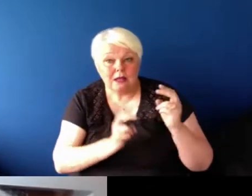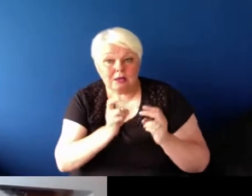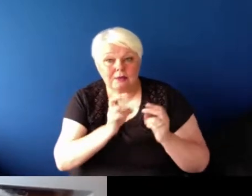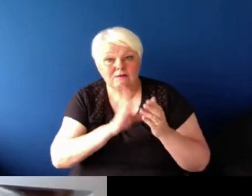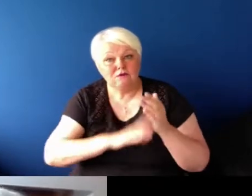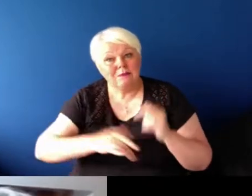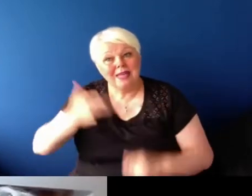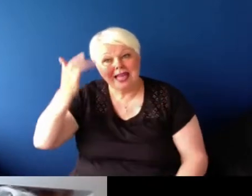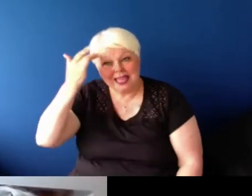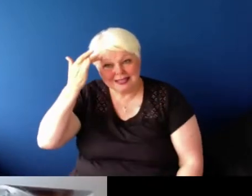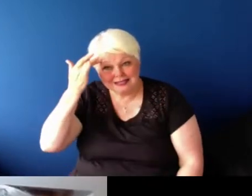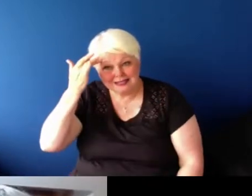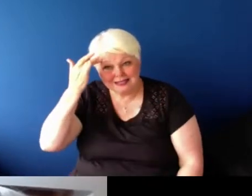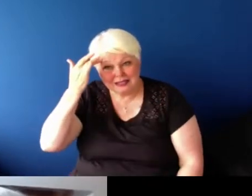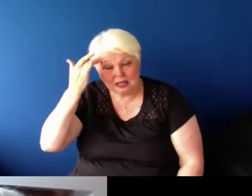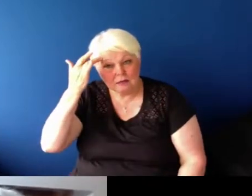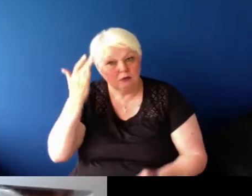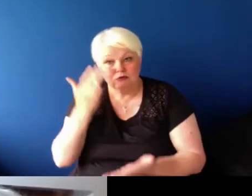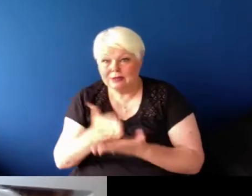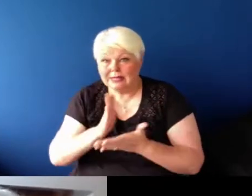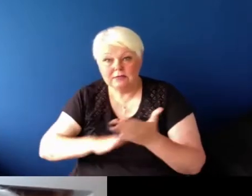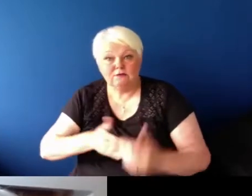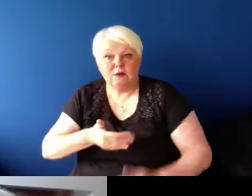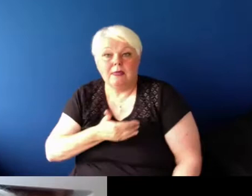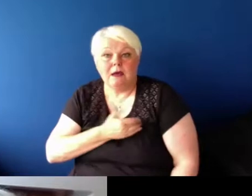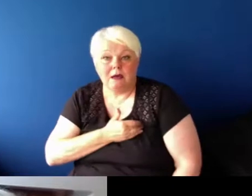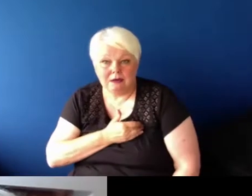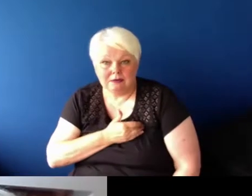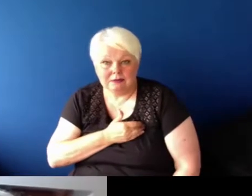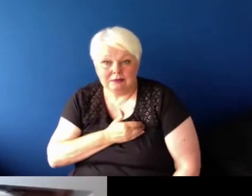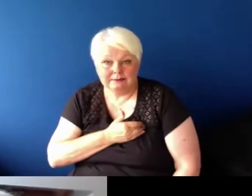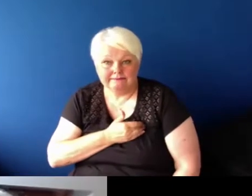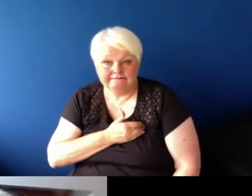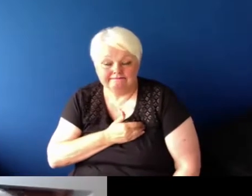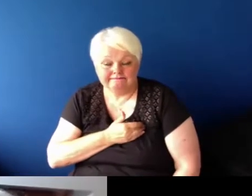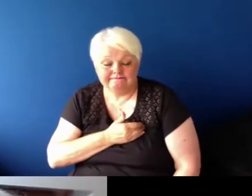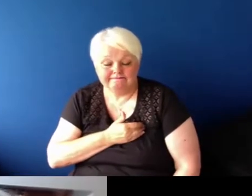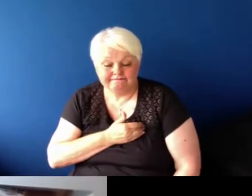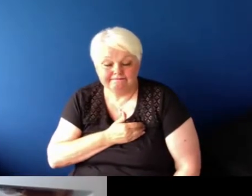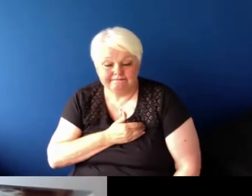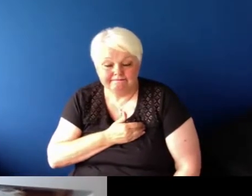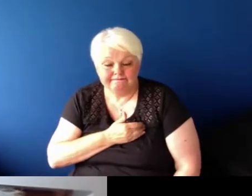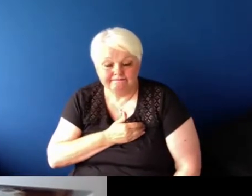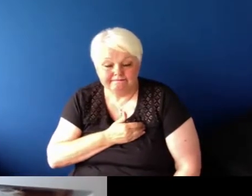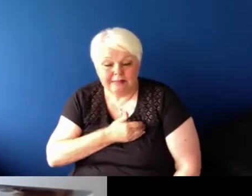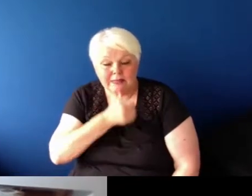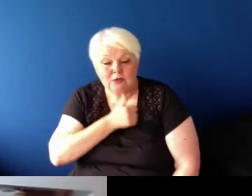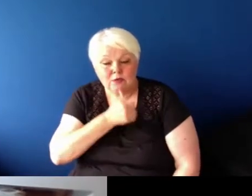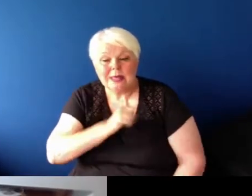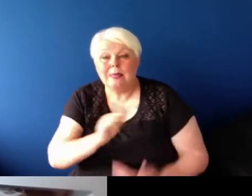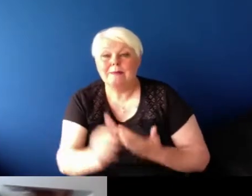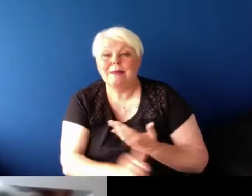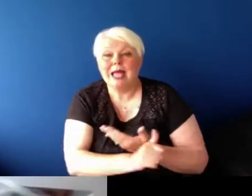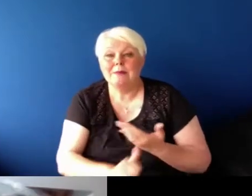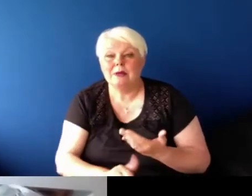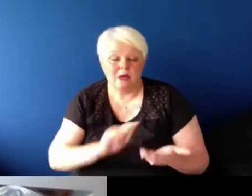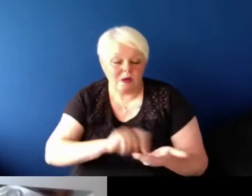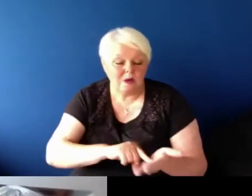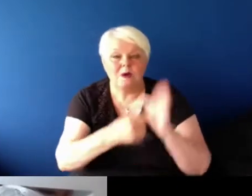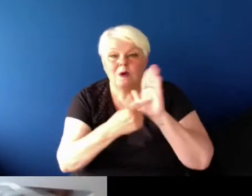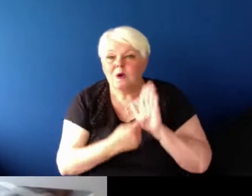heads, which is actually coming from their hearts. Mm-hmm. So they're using the Bible to justify what